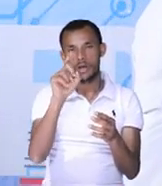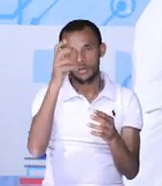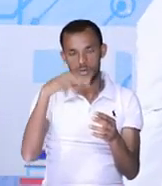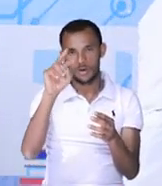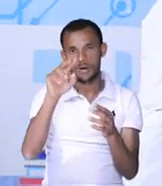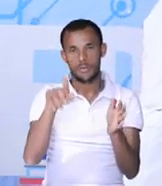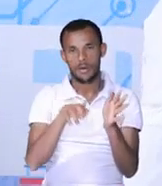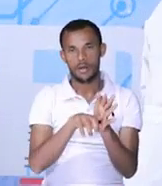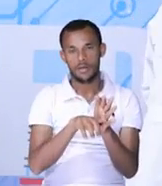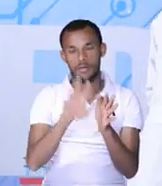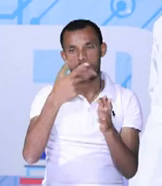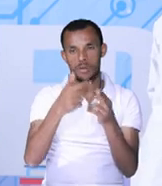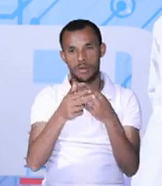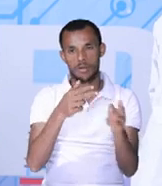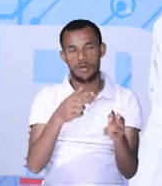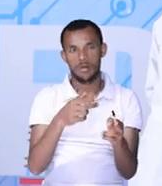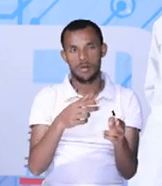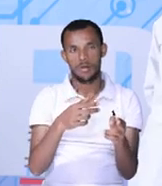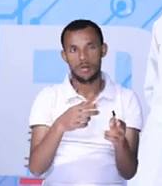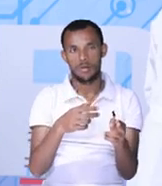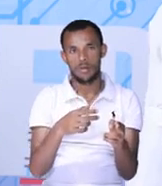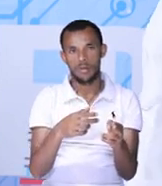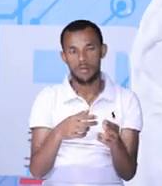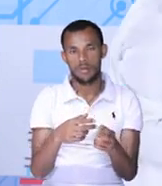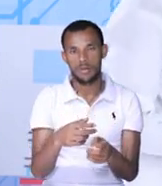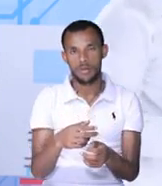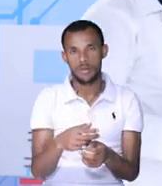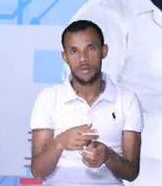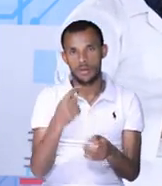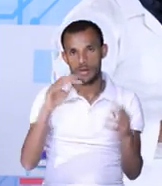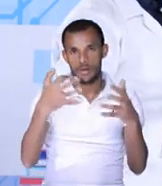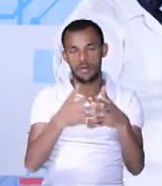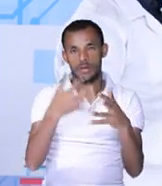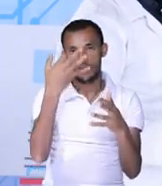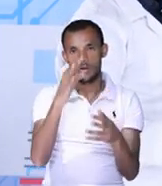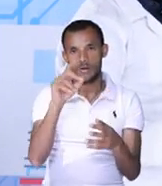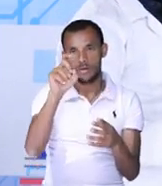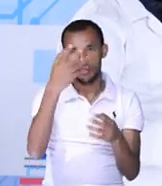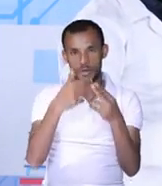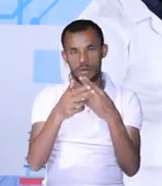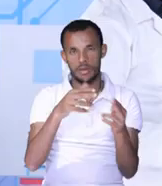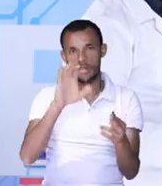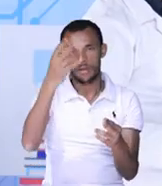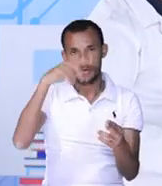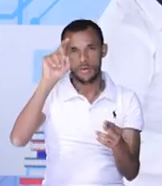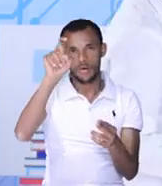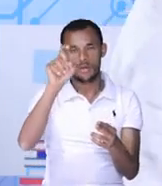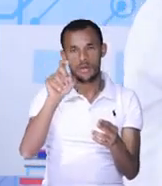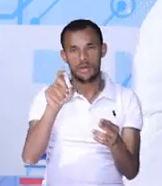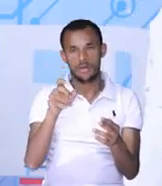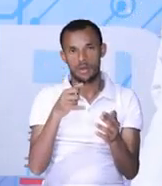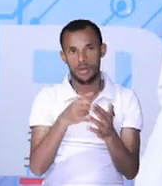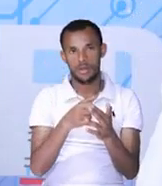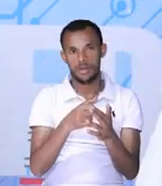raised to x minus 2 times, just we have solved this one, the integration of x times e raised to x dx will be